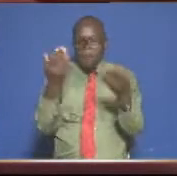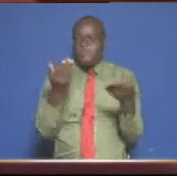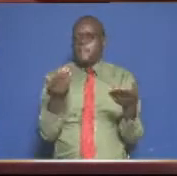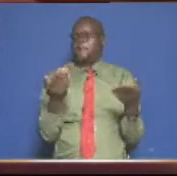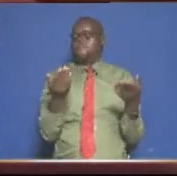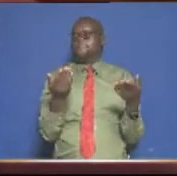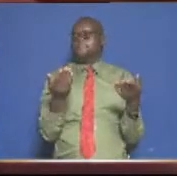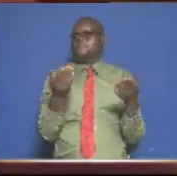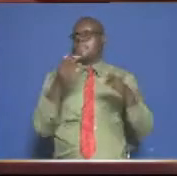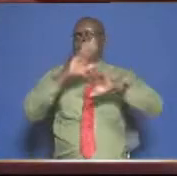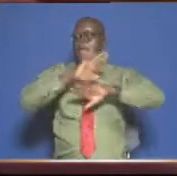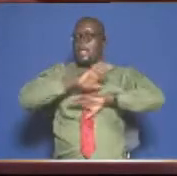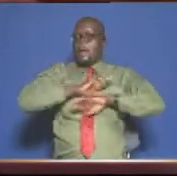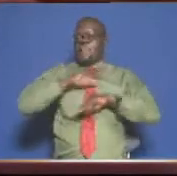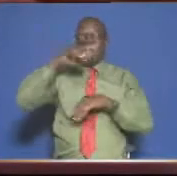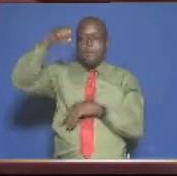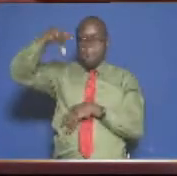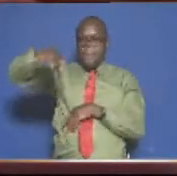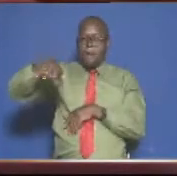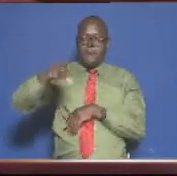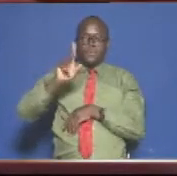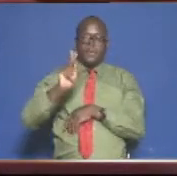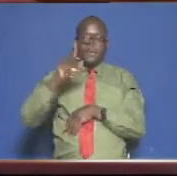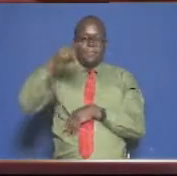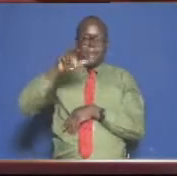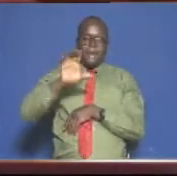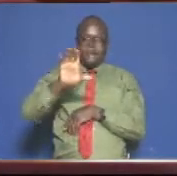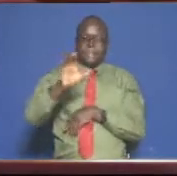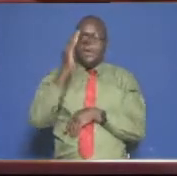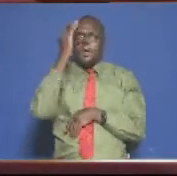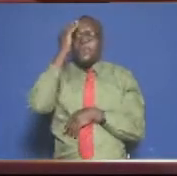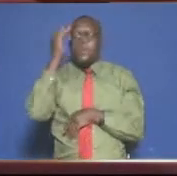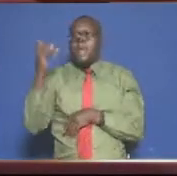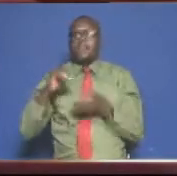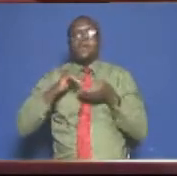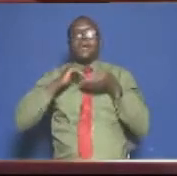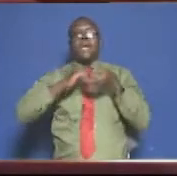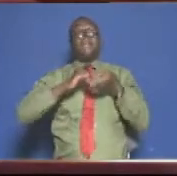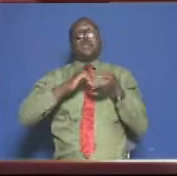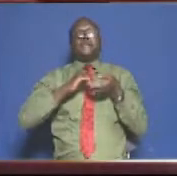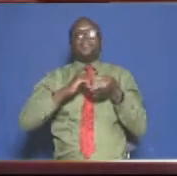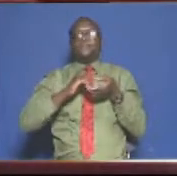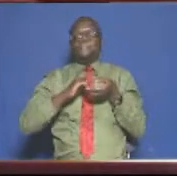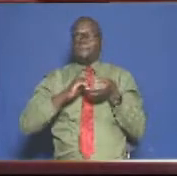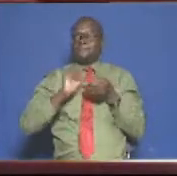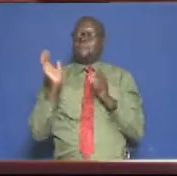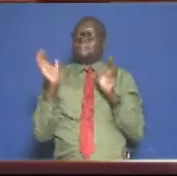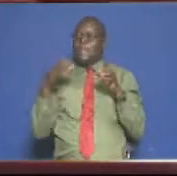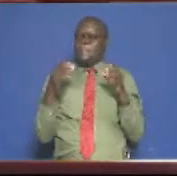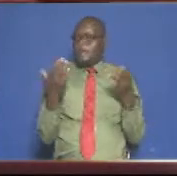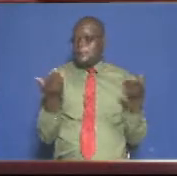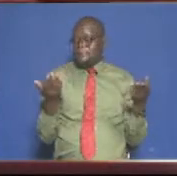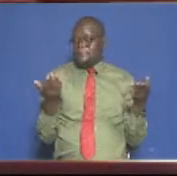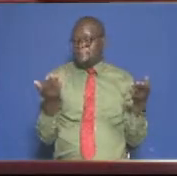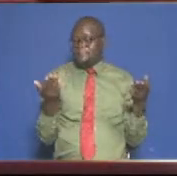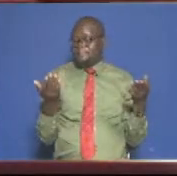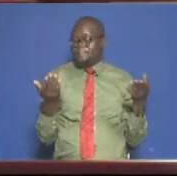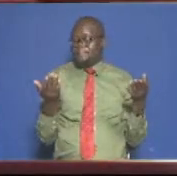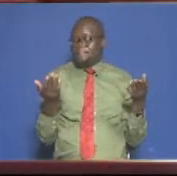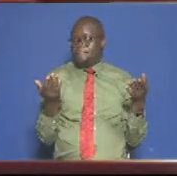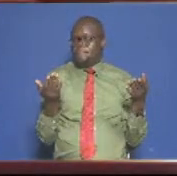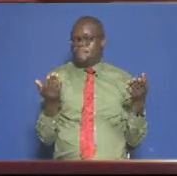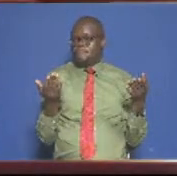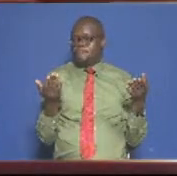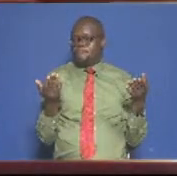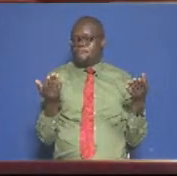can provide enough power to KPLC. Why do we engage? These companies were brought on board, Mr.